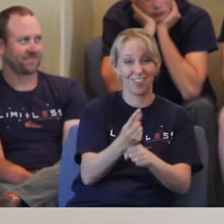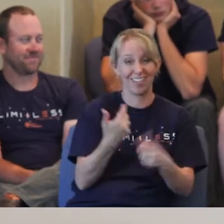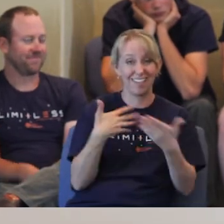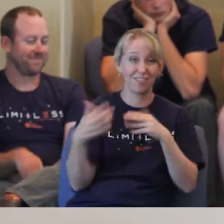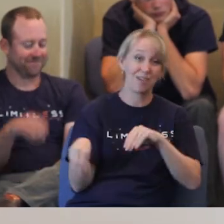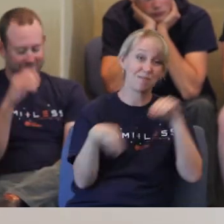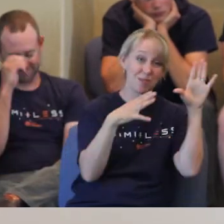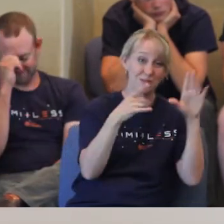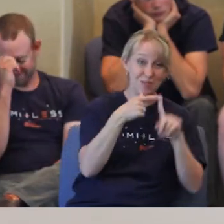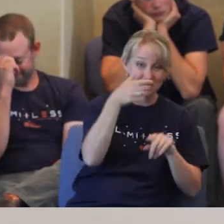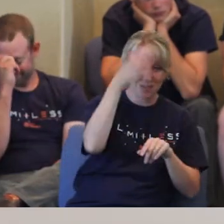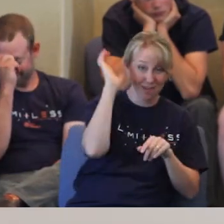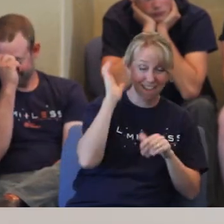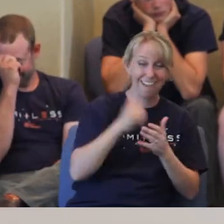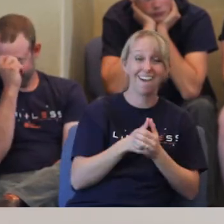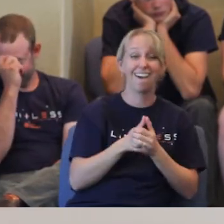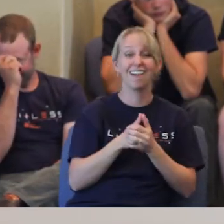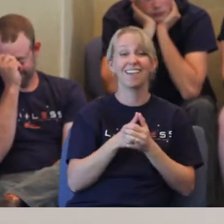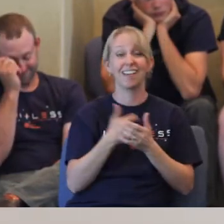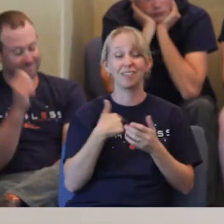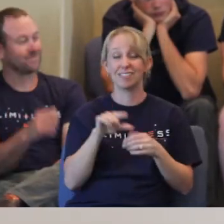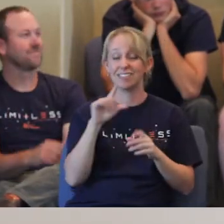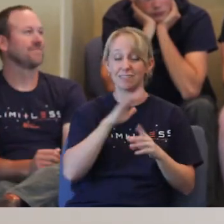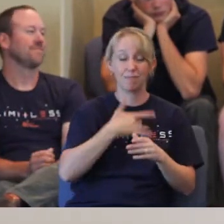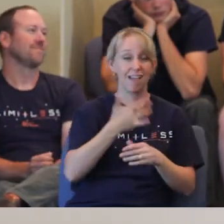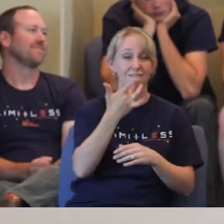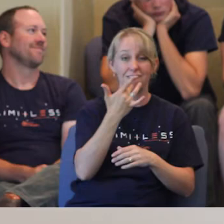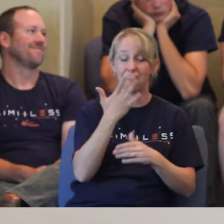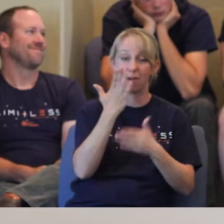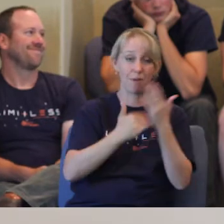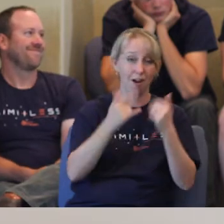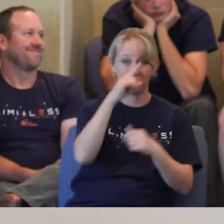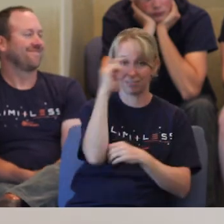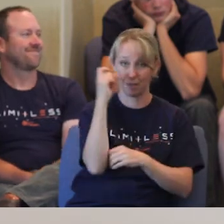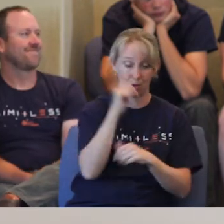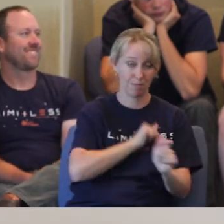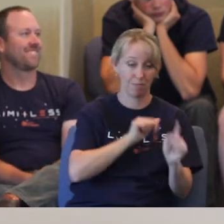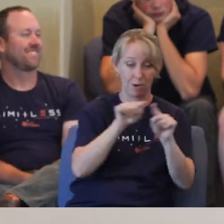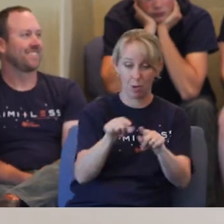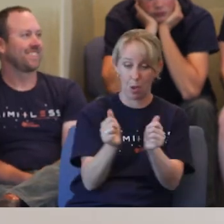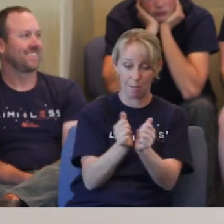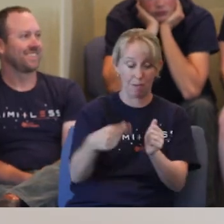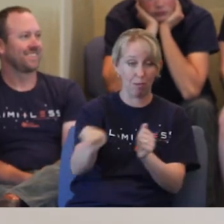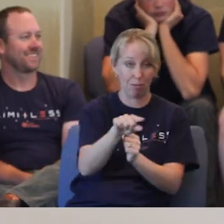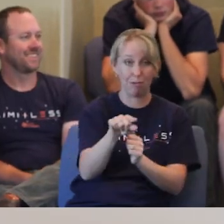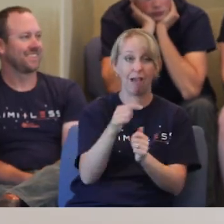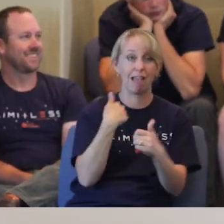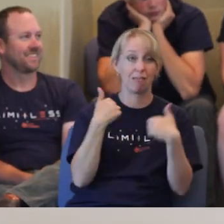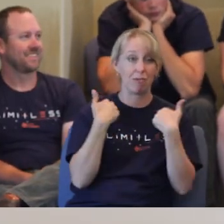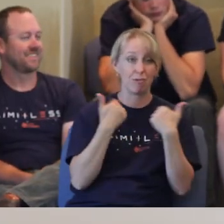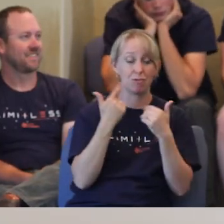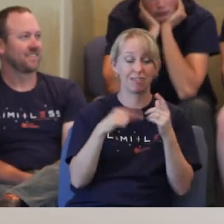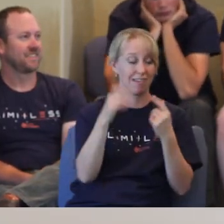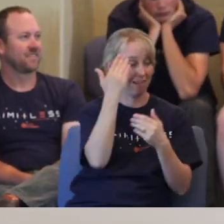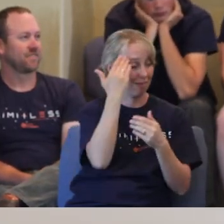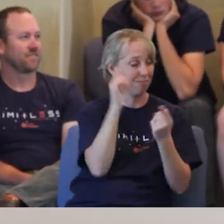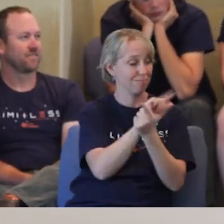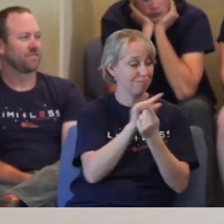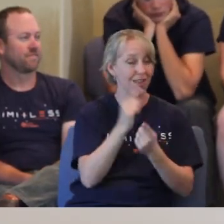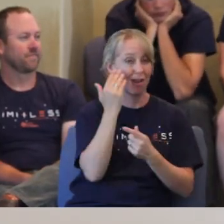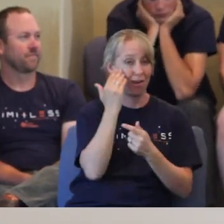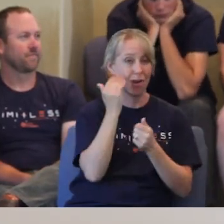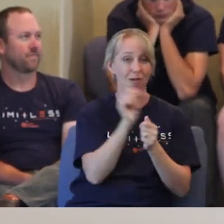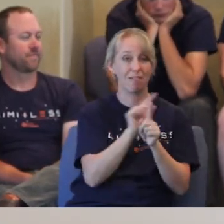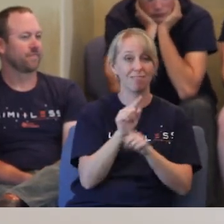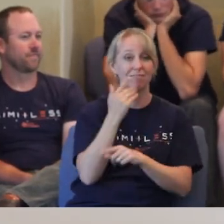favorite part of the summer, getting to go and be with you, with the youth, and getting to know them. I also want to thank my grandpa, Pop. Every day when I got home